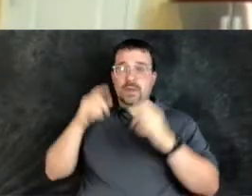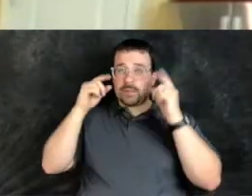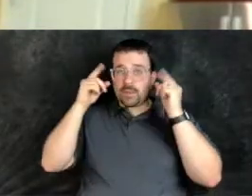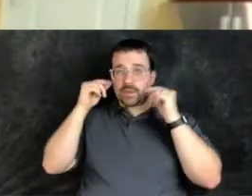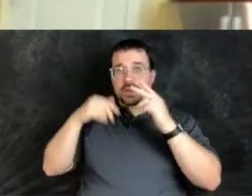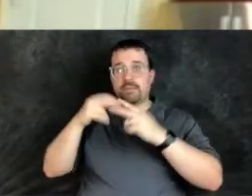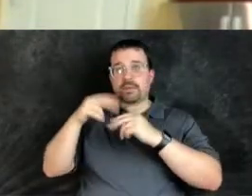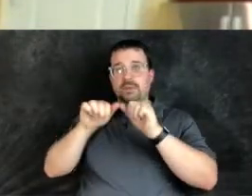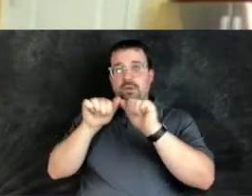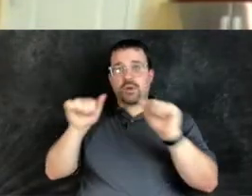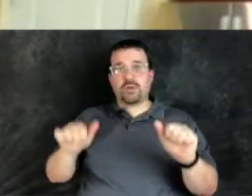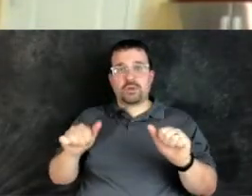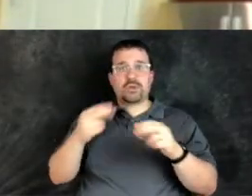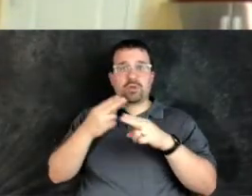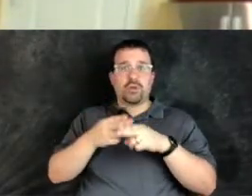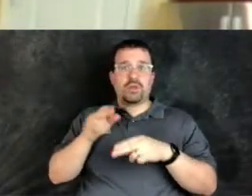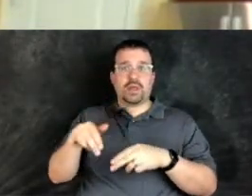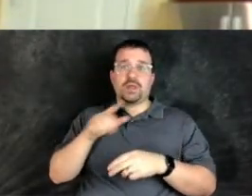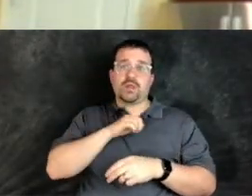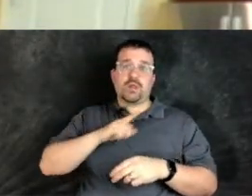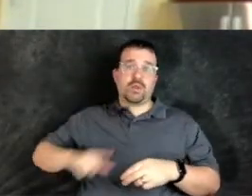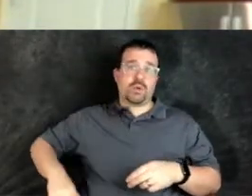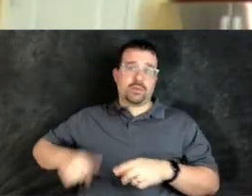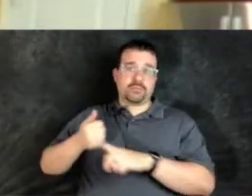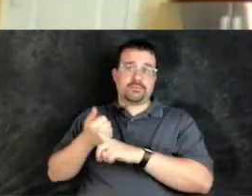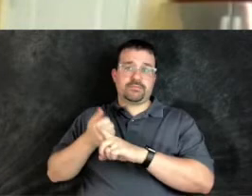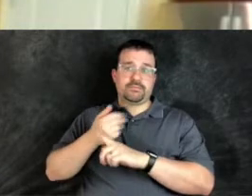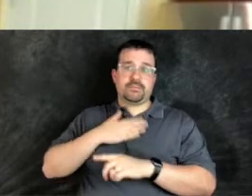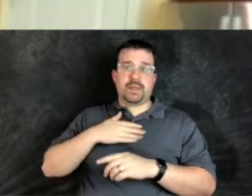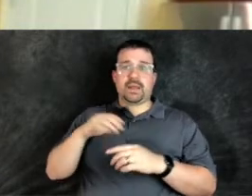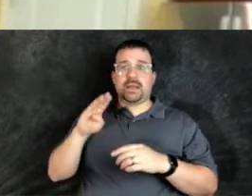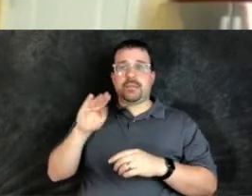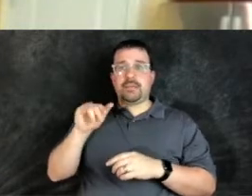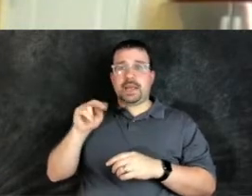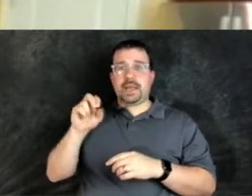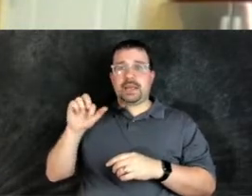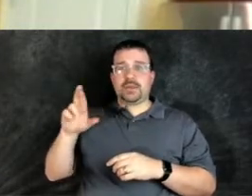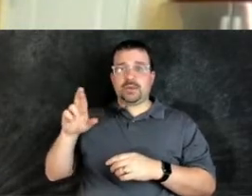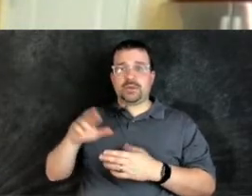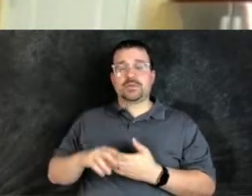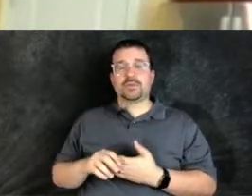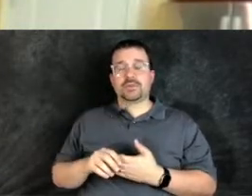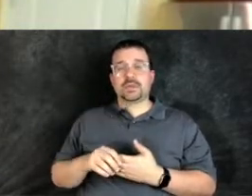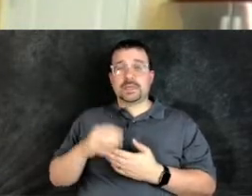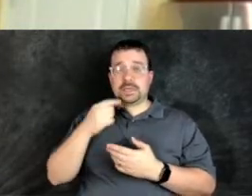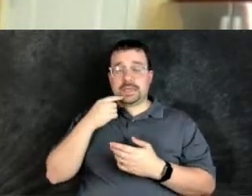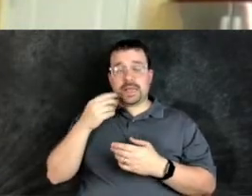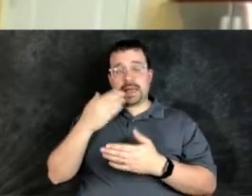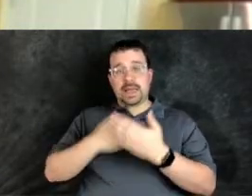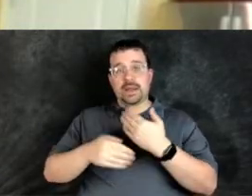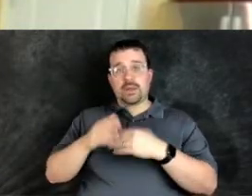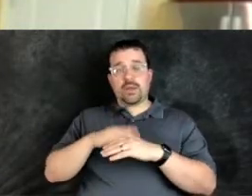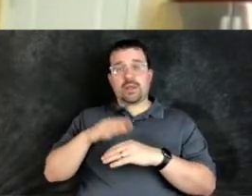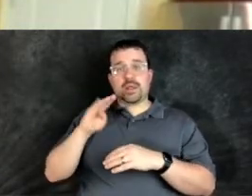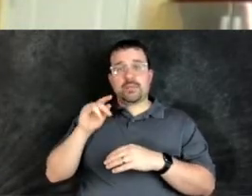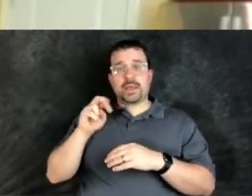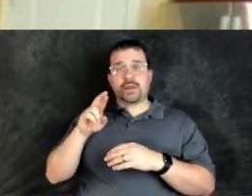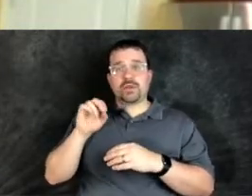an altar and called it, the Lord is my banner. And he said, a hand upon the banner